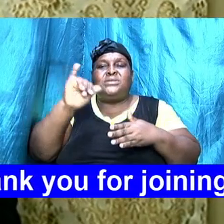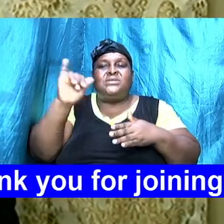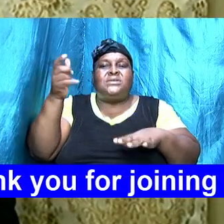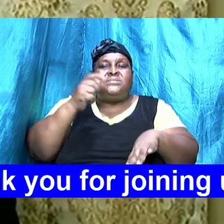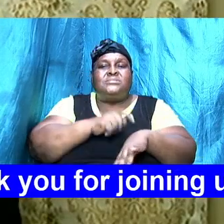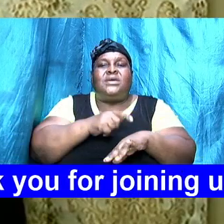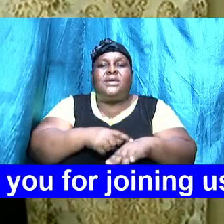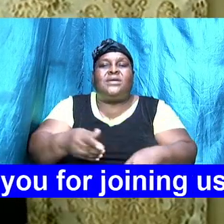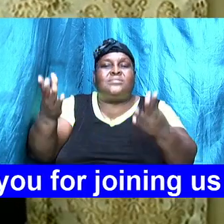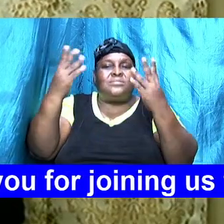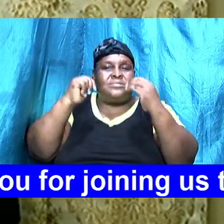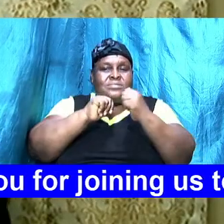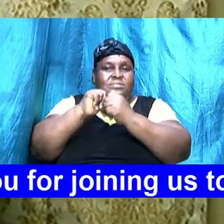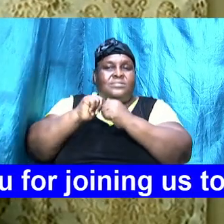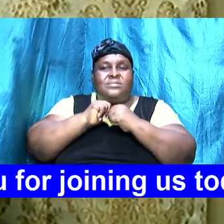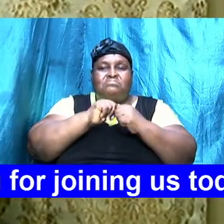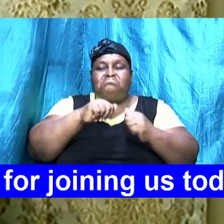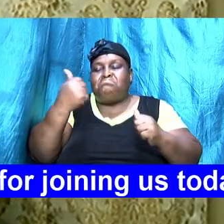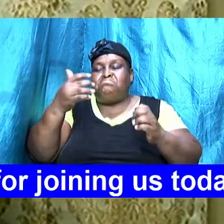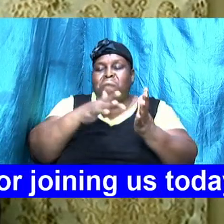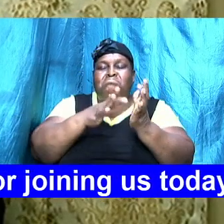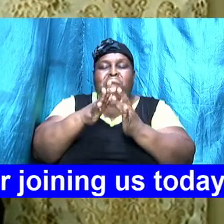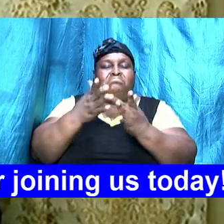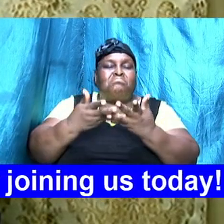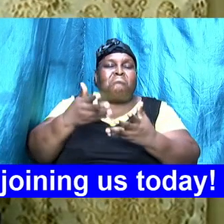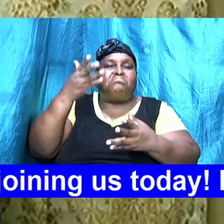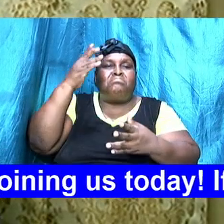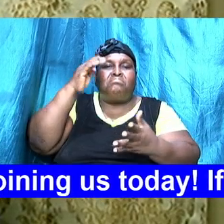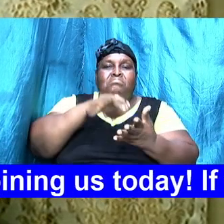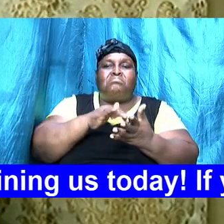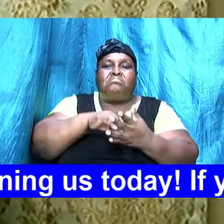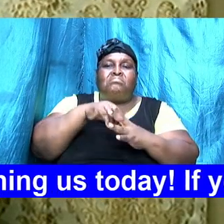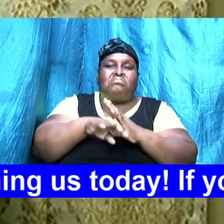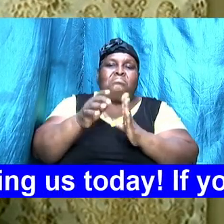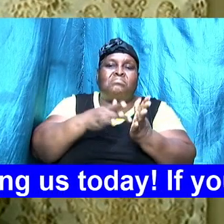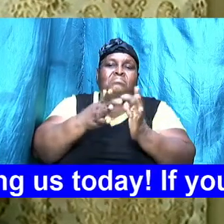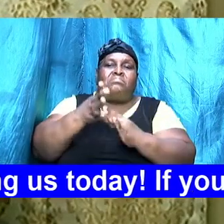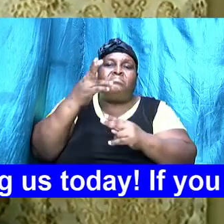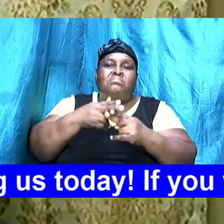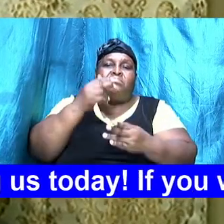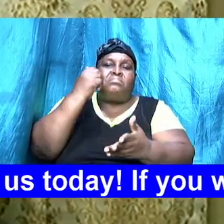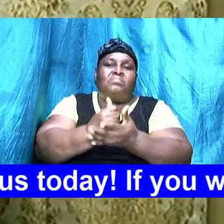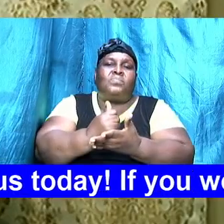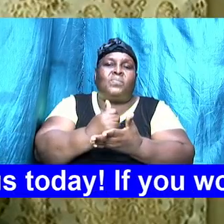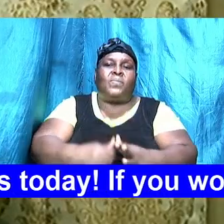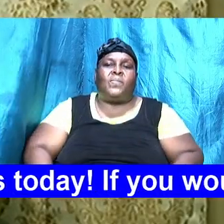come together for another Bible study. In Jesus' name, amen.